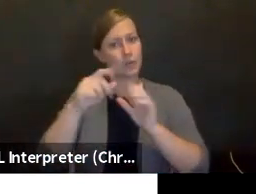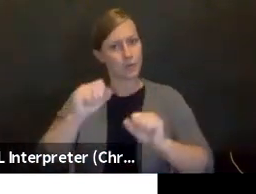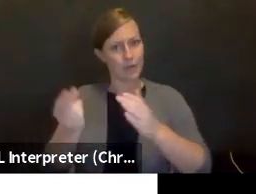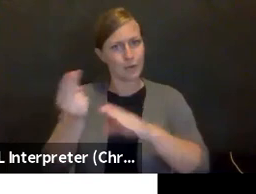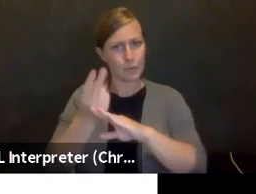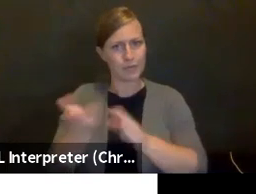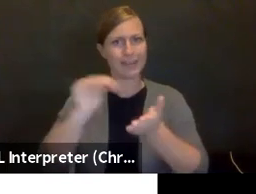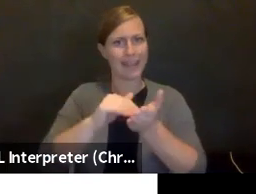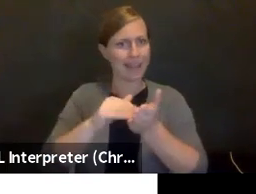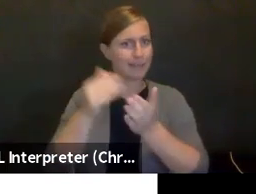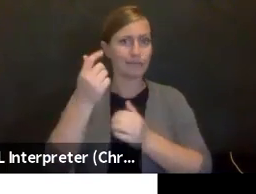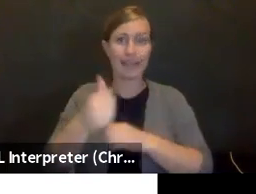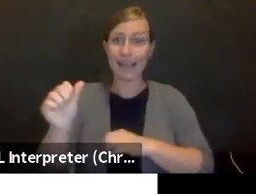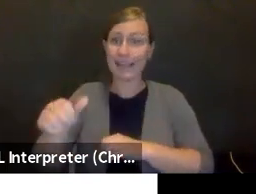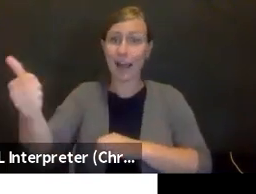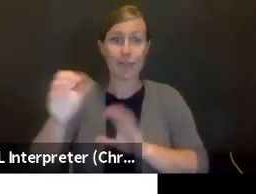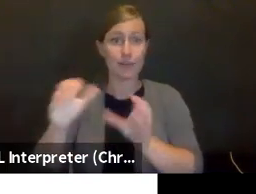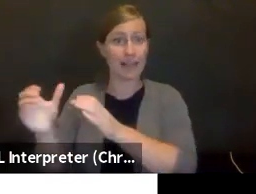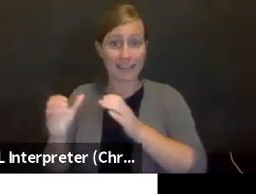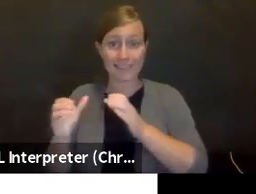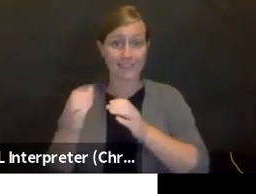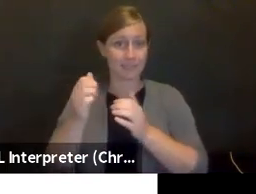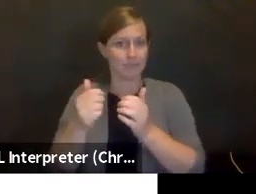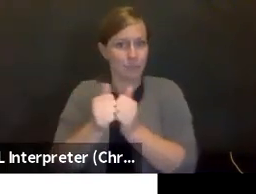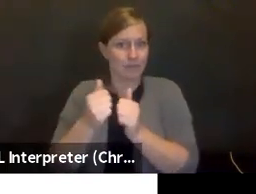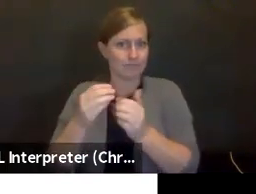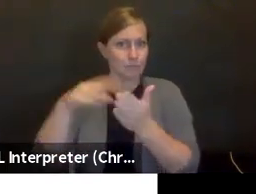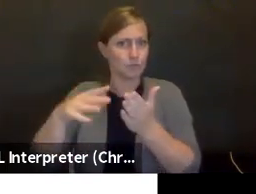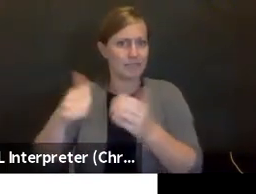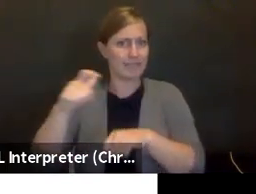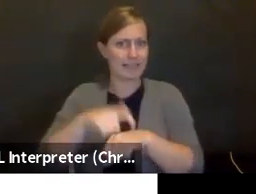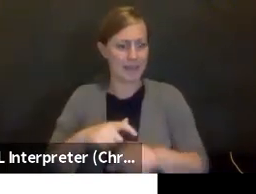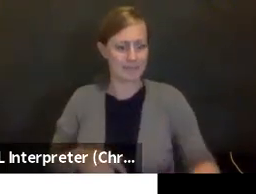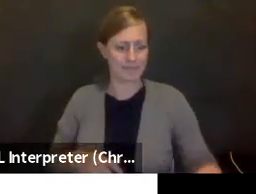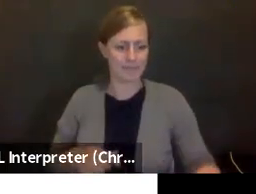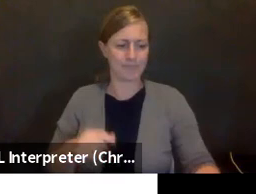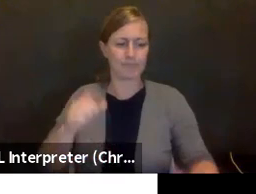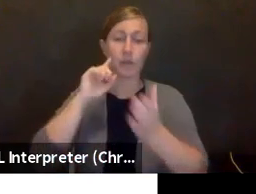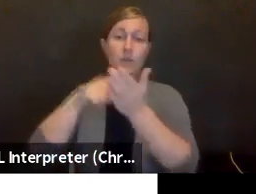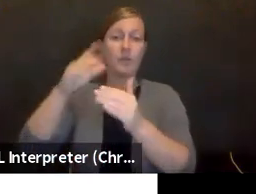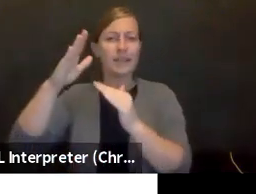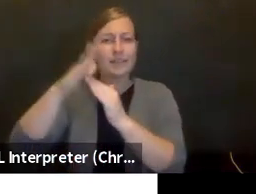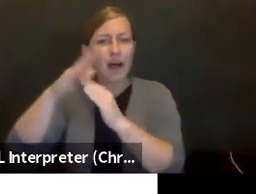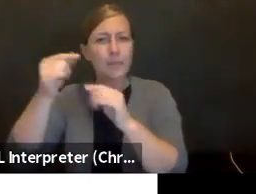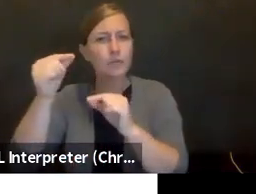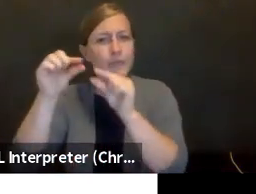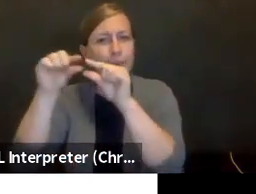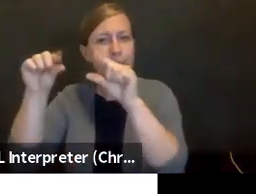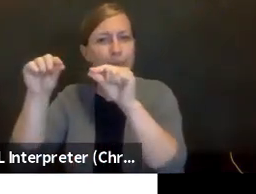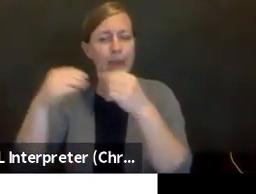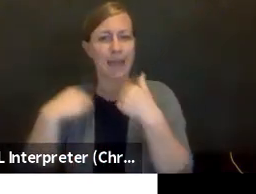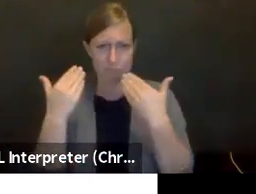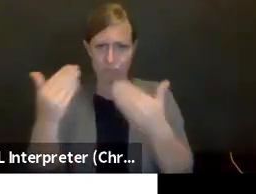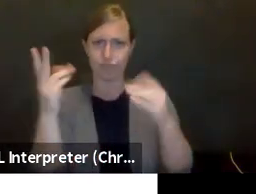any class with your students at any time. You'll notice very simply, there's an assign button at the top where these are already